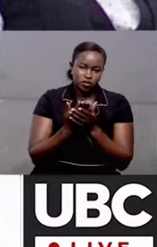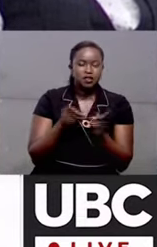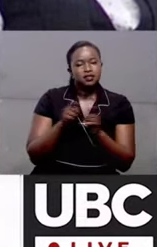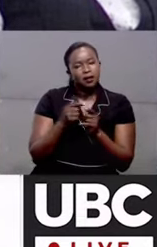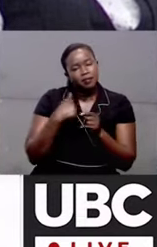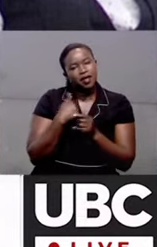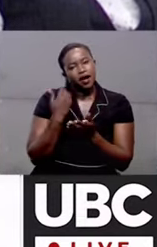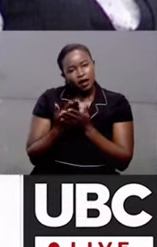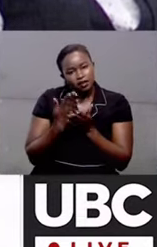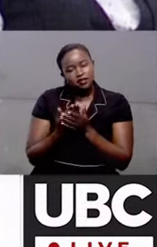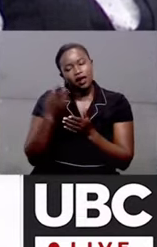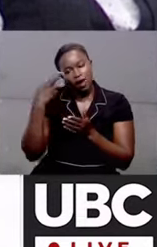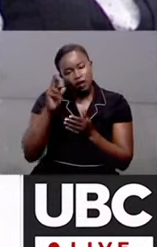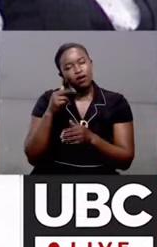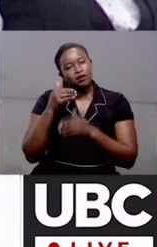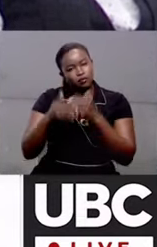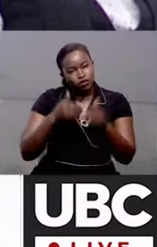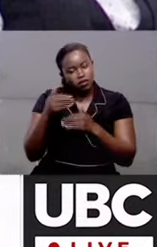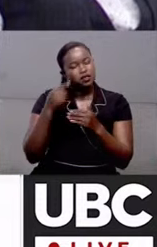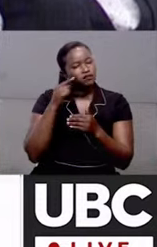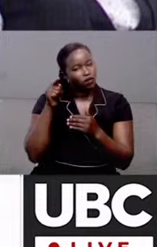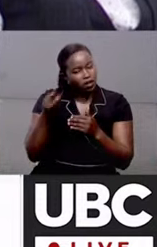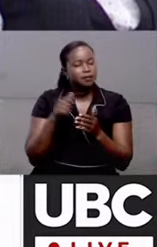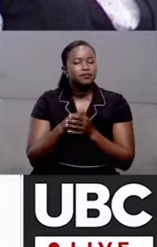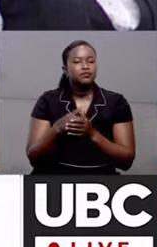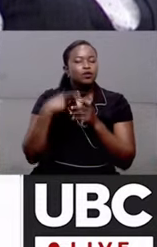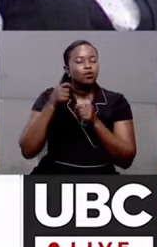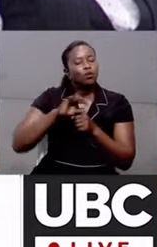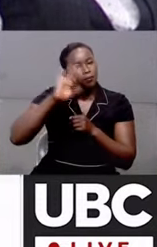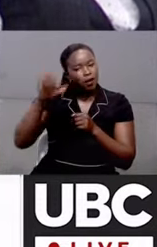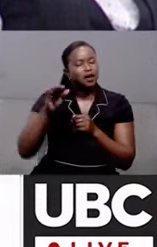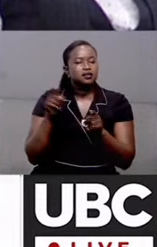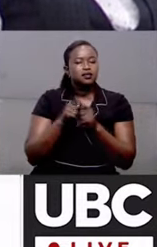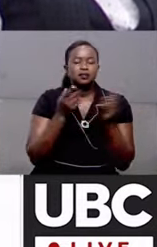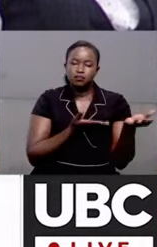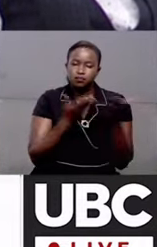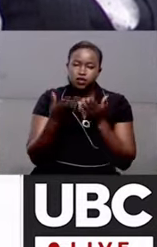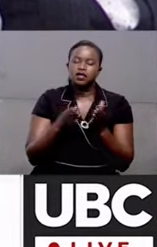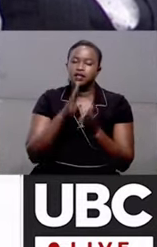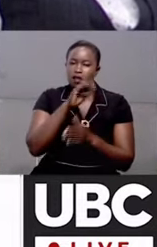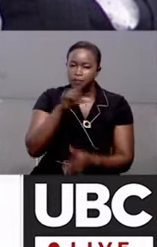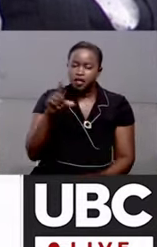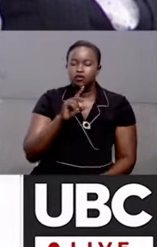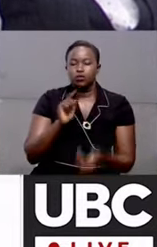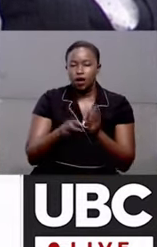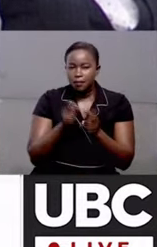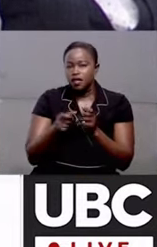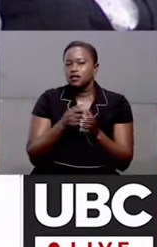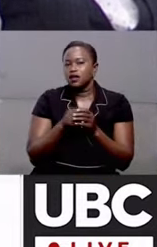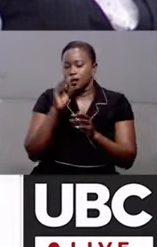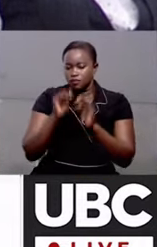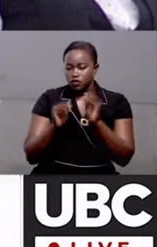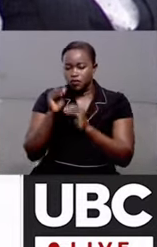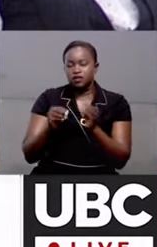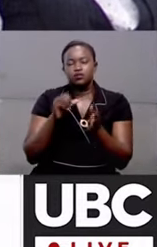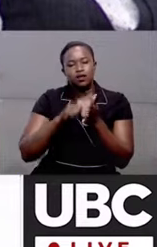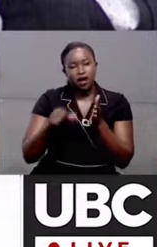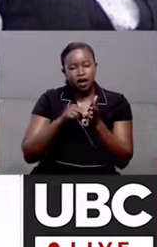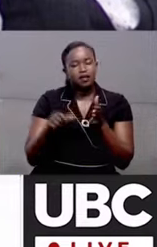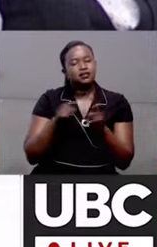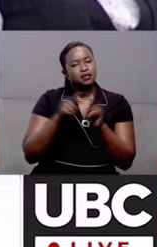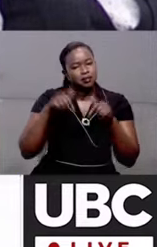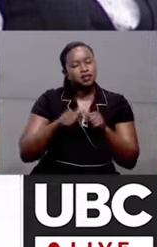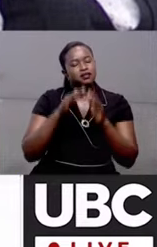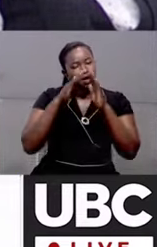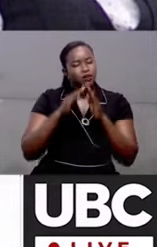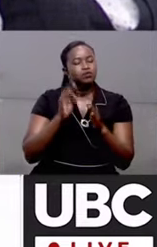that the correct procedure would be for him to go back and bring a bill to amend the Appropriation Act, which we did, and therefore this House will then